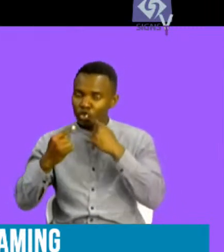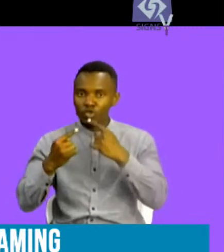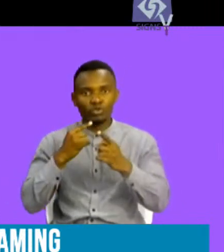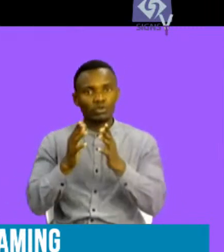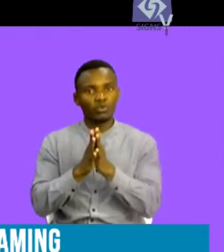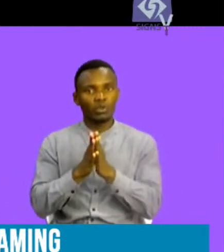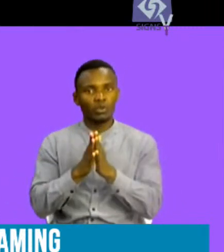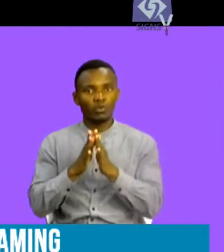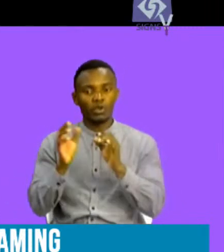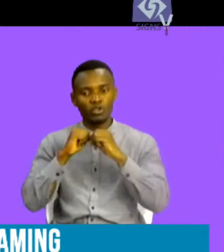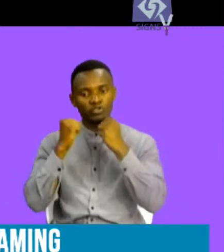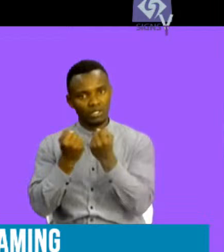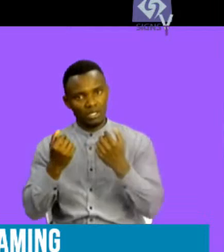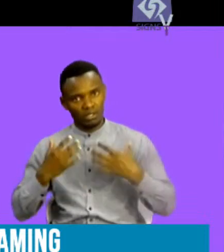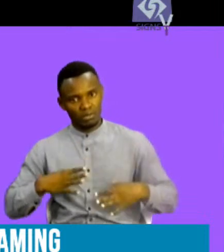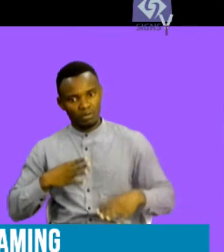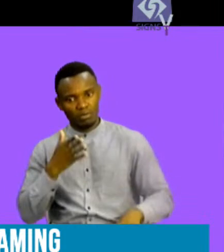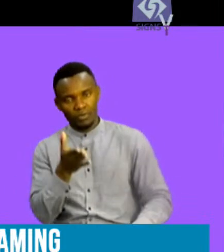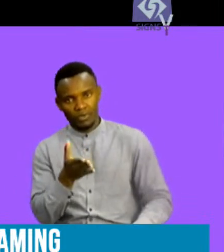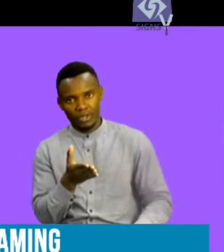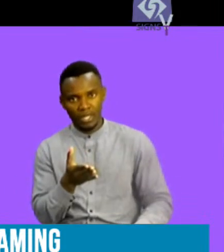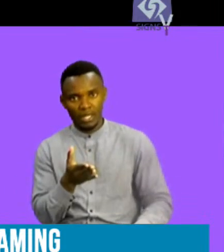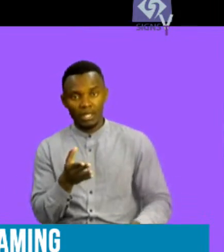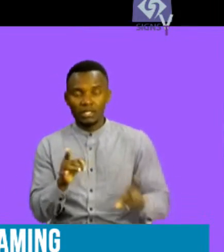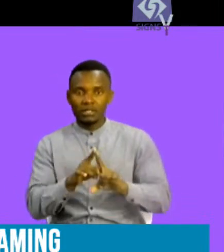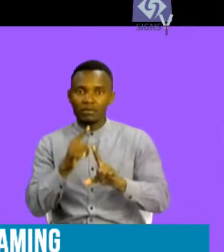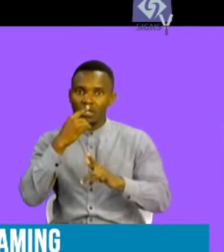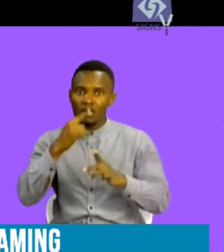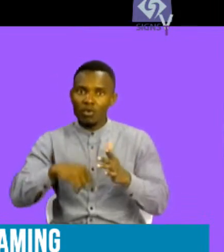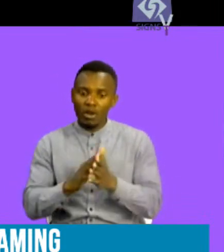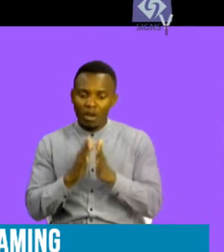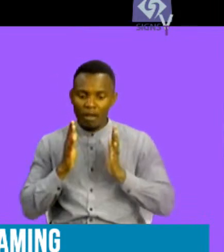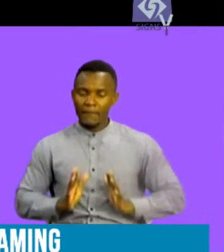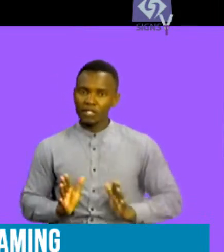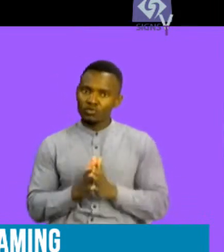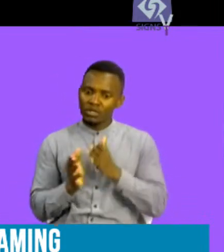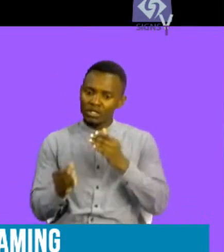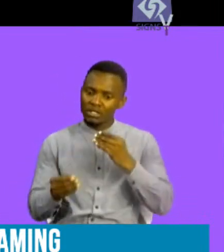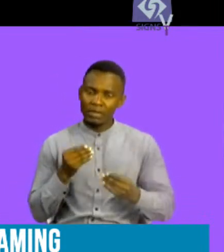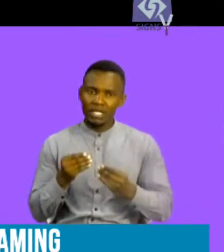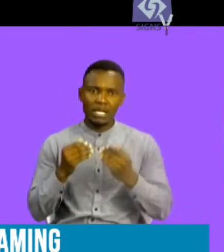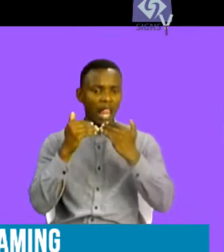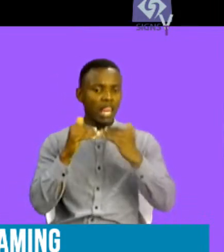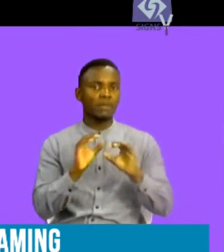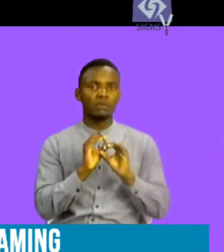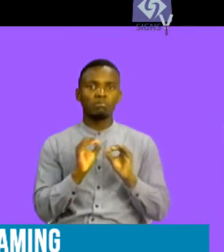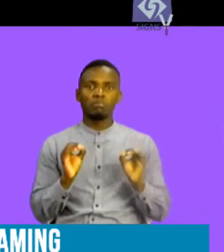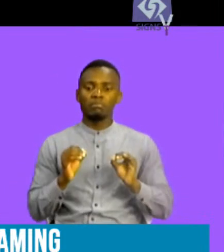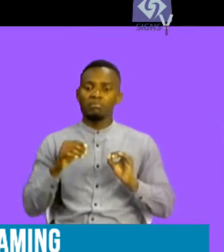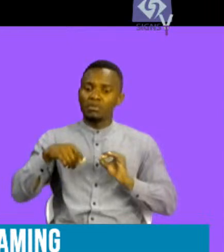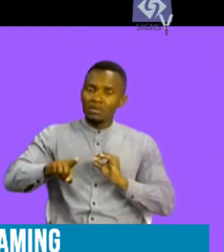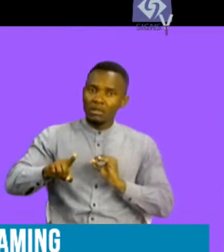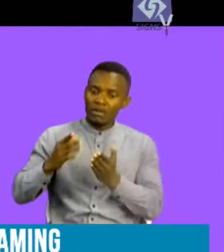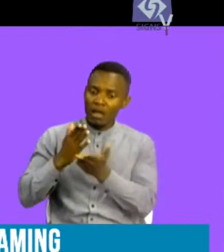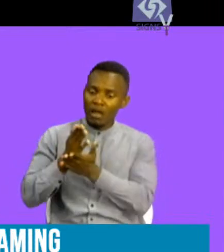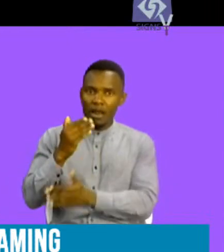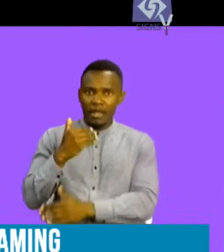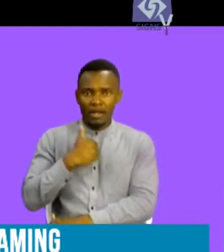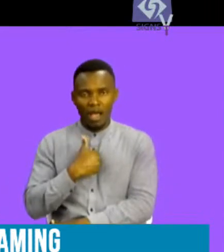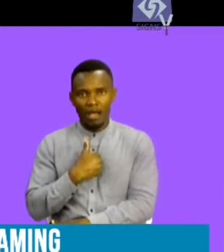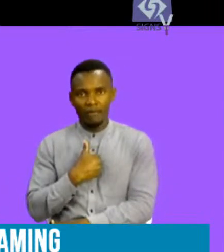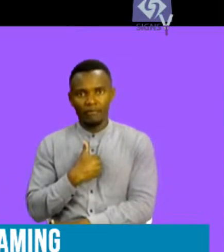the community, that person is not limited to anything. He or she has the right to